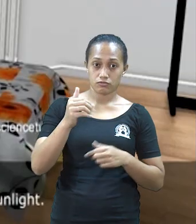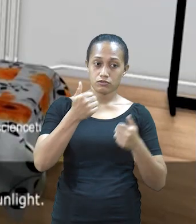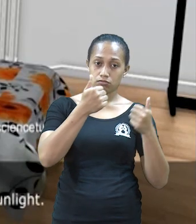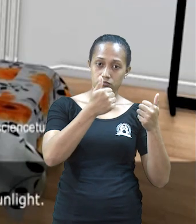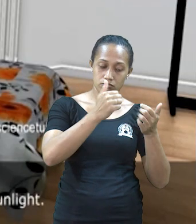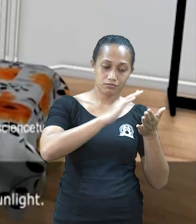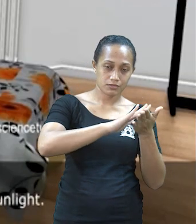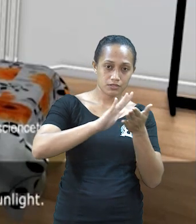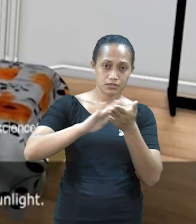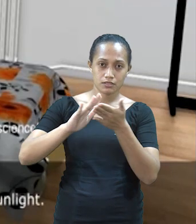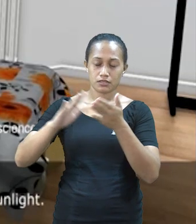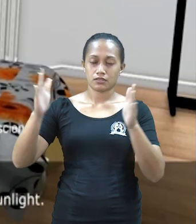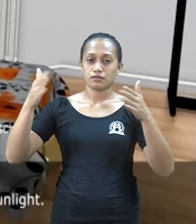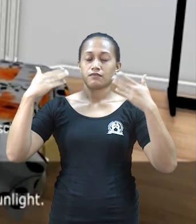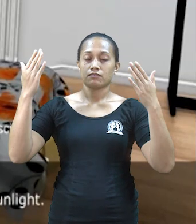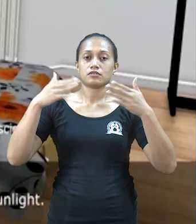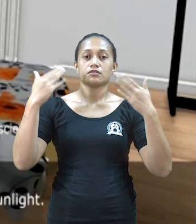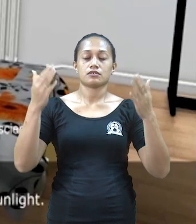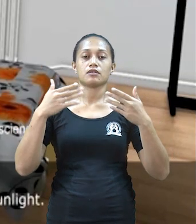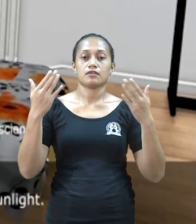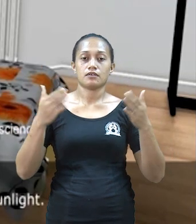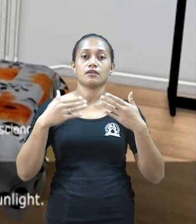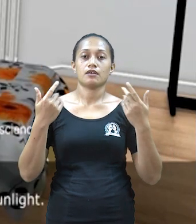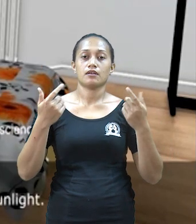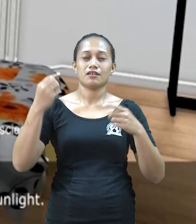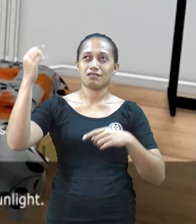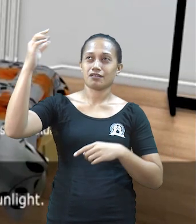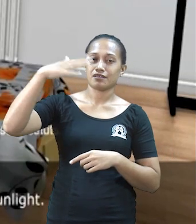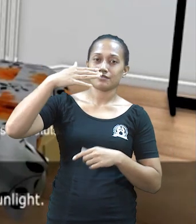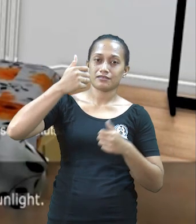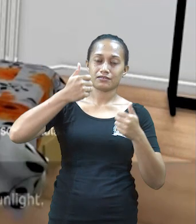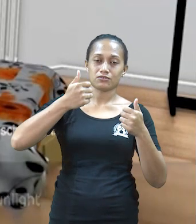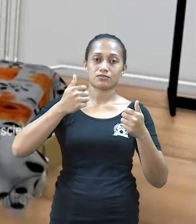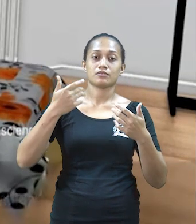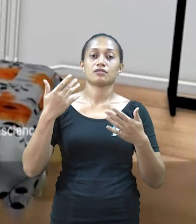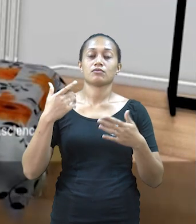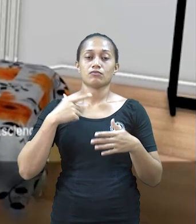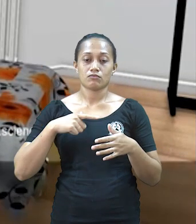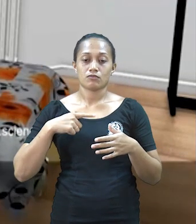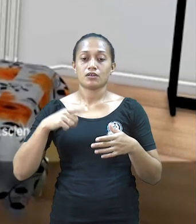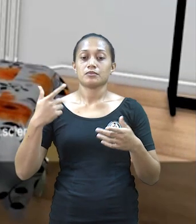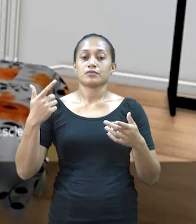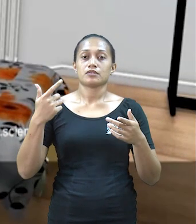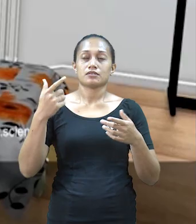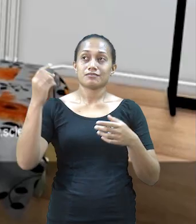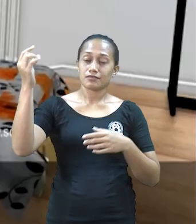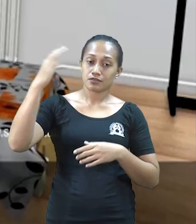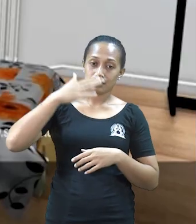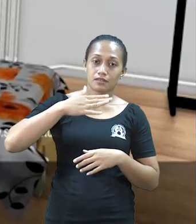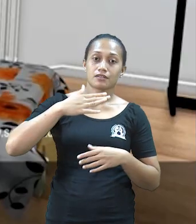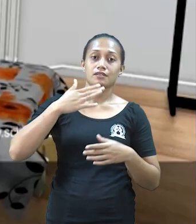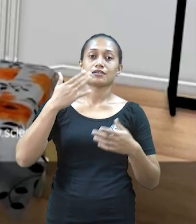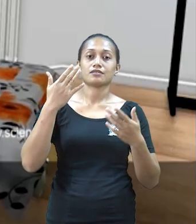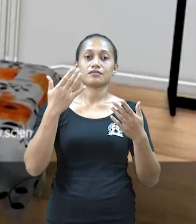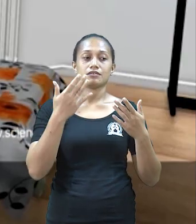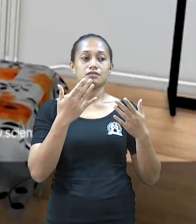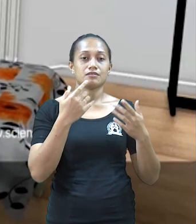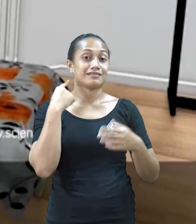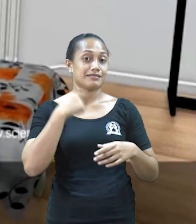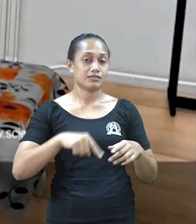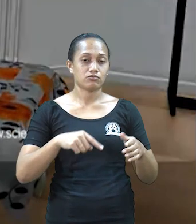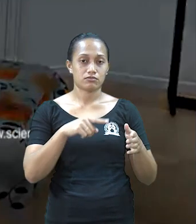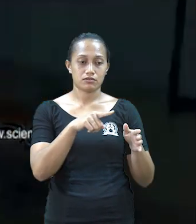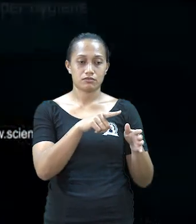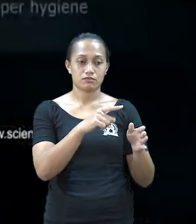be well ventilated for fresh air and oxygen and sunlight. The proper ventilation with sunlight kills the